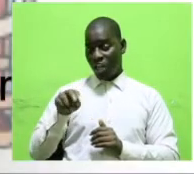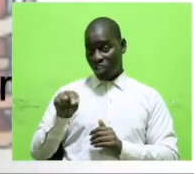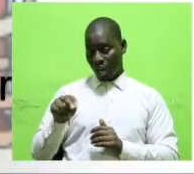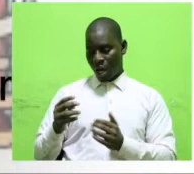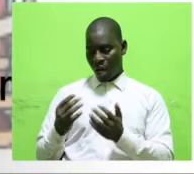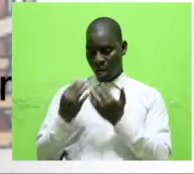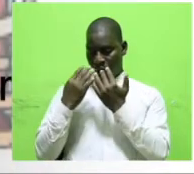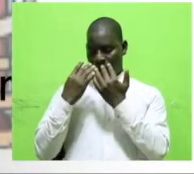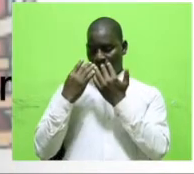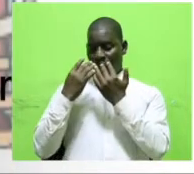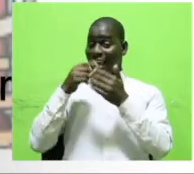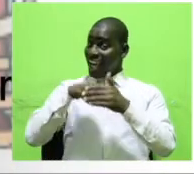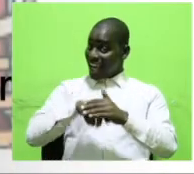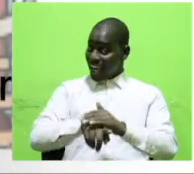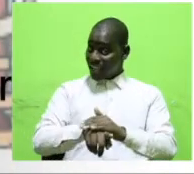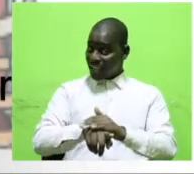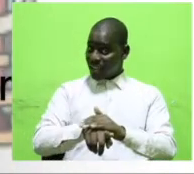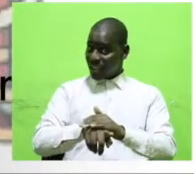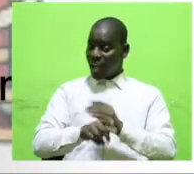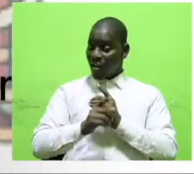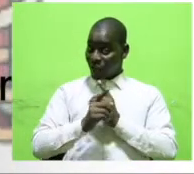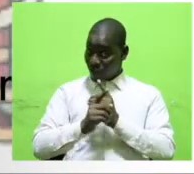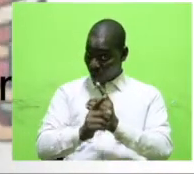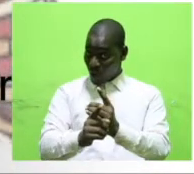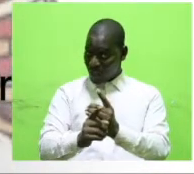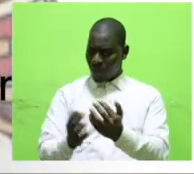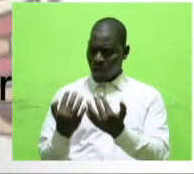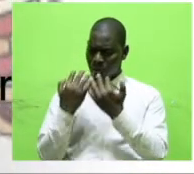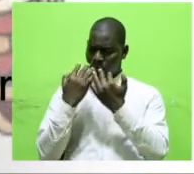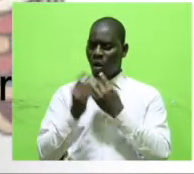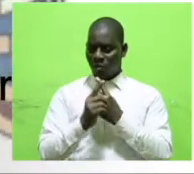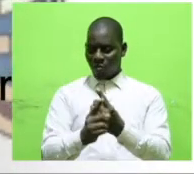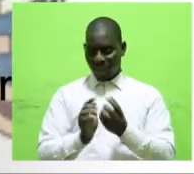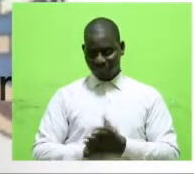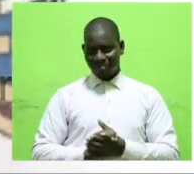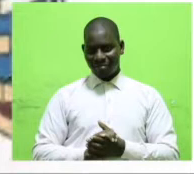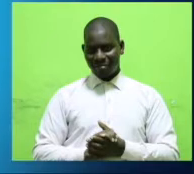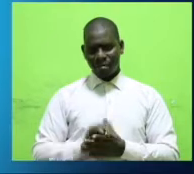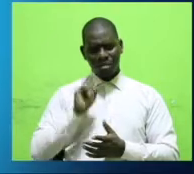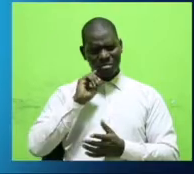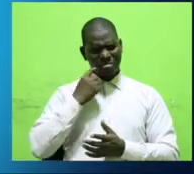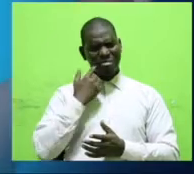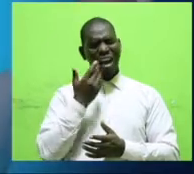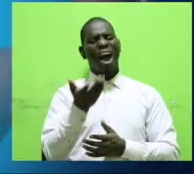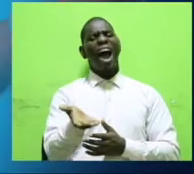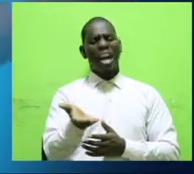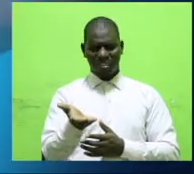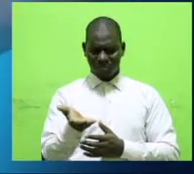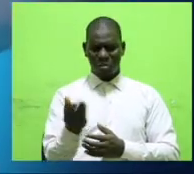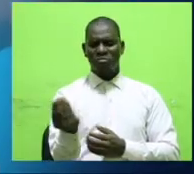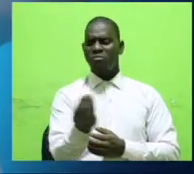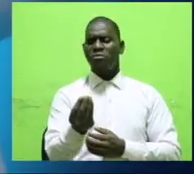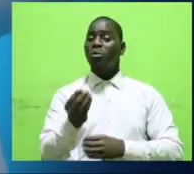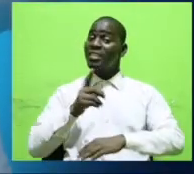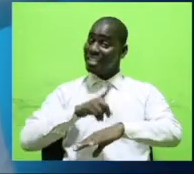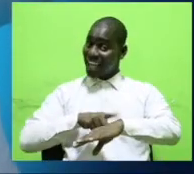in. As you are breathing in, the following occurs. Come on, try hold your breath for a